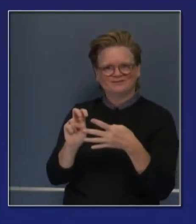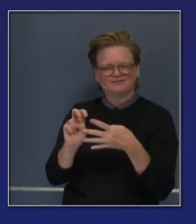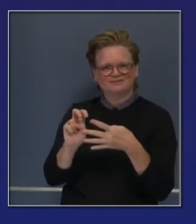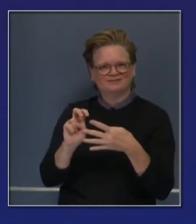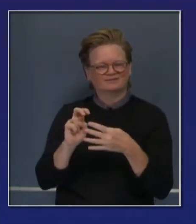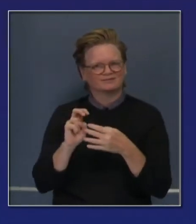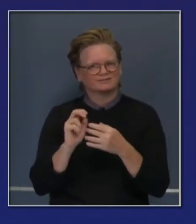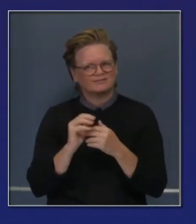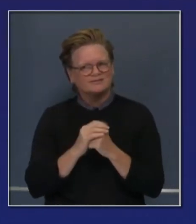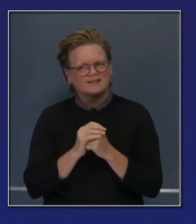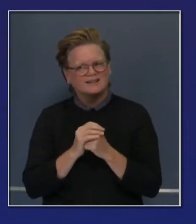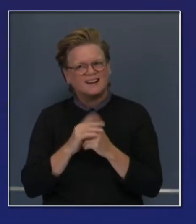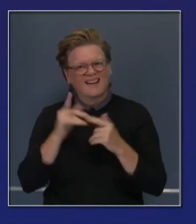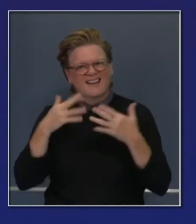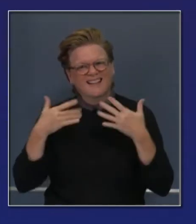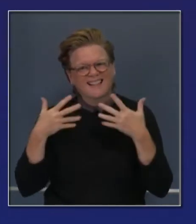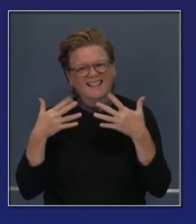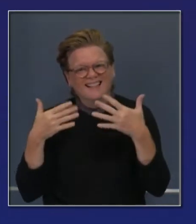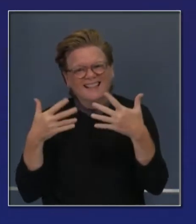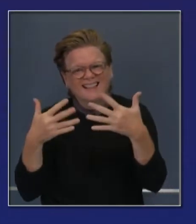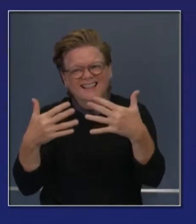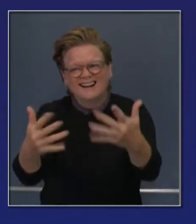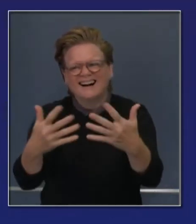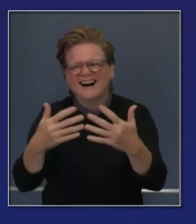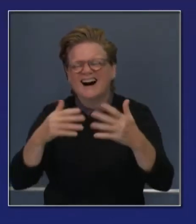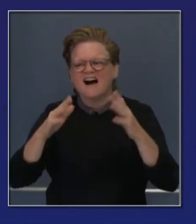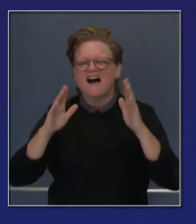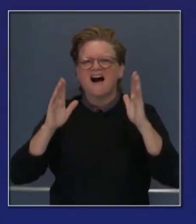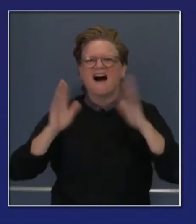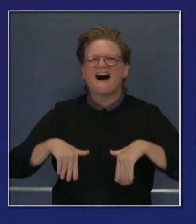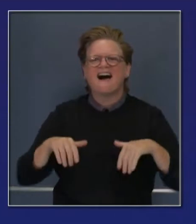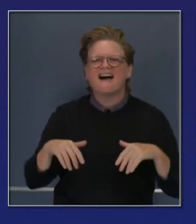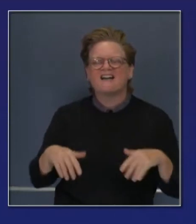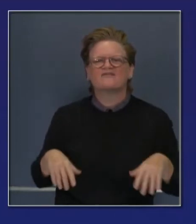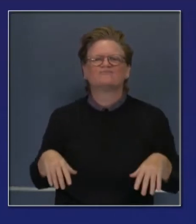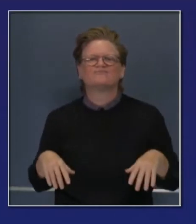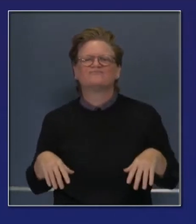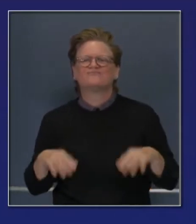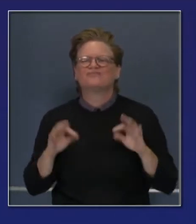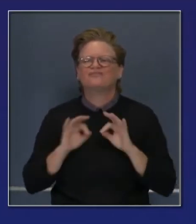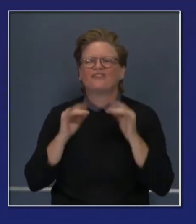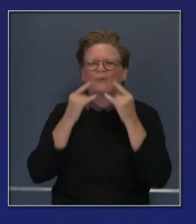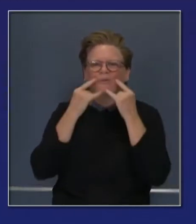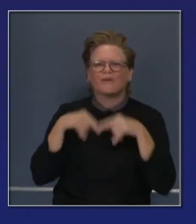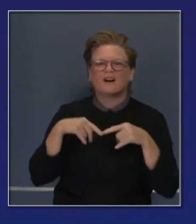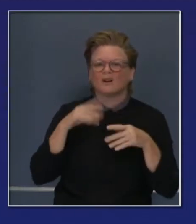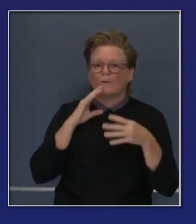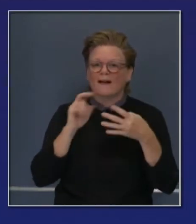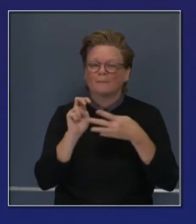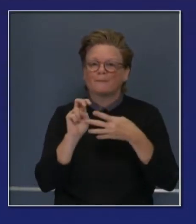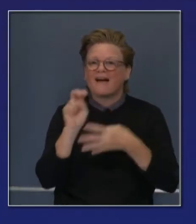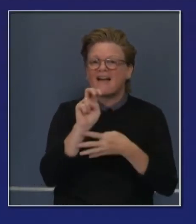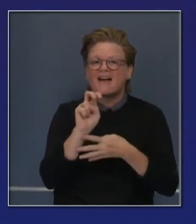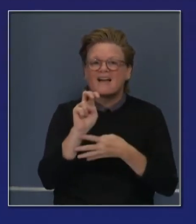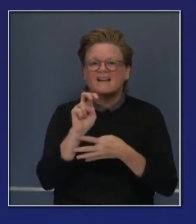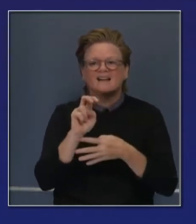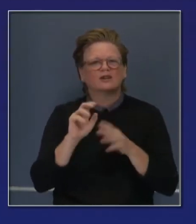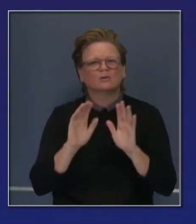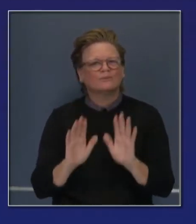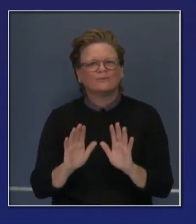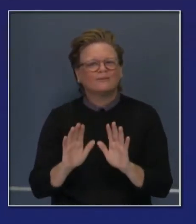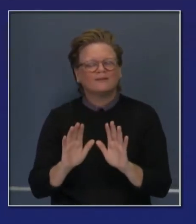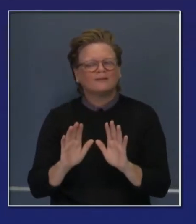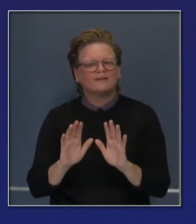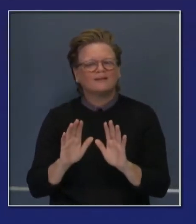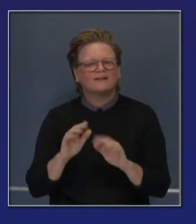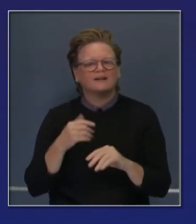sooner. And so we're going to continue to use this 21-day, 3-week standard within a tier, but really look for